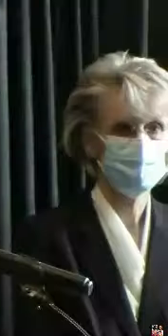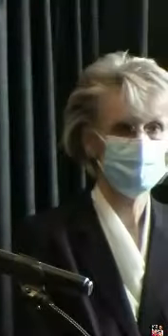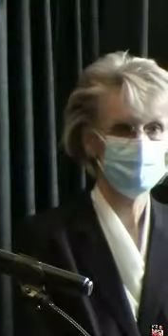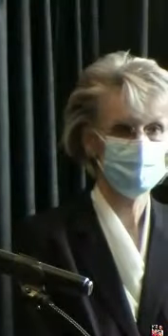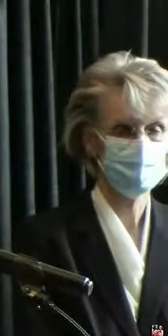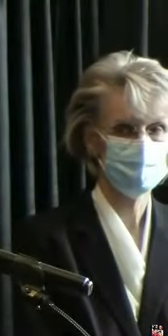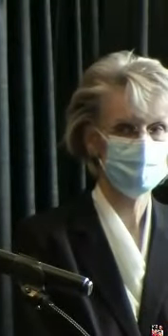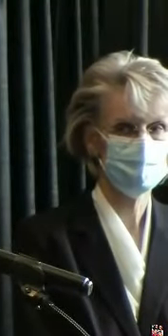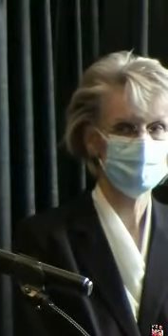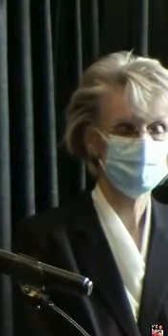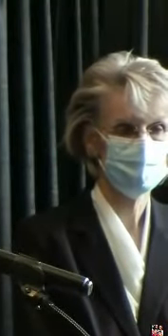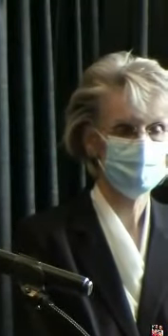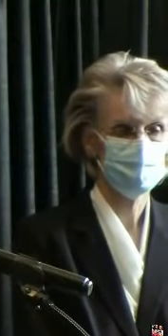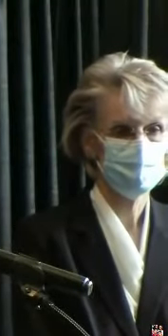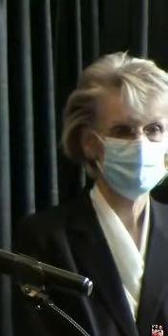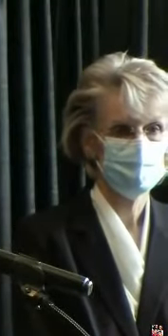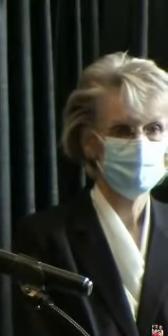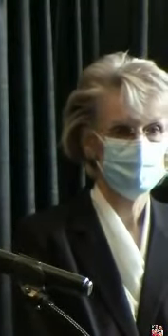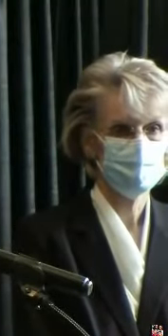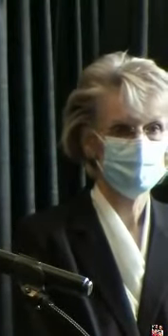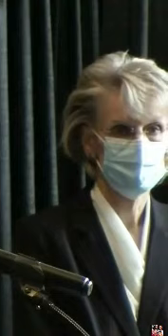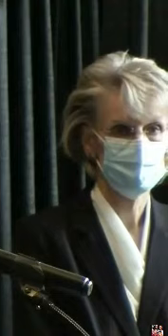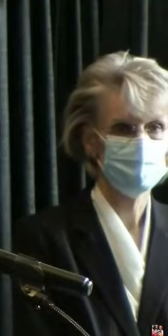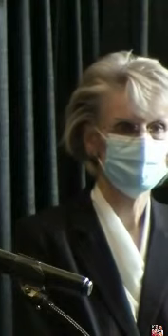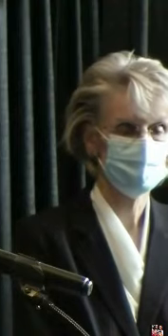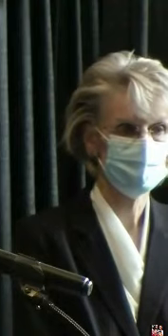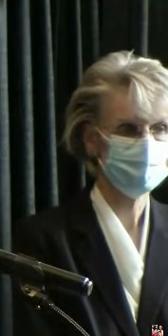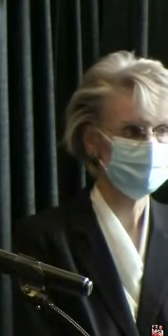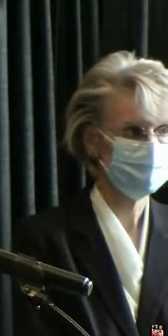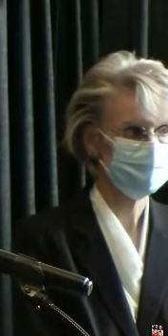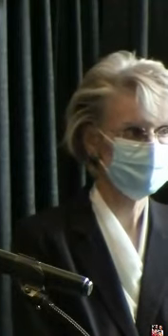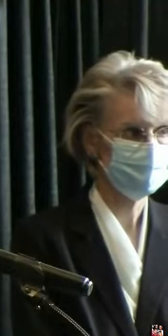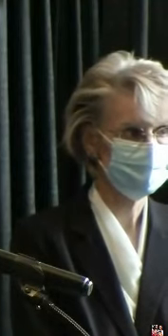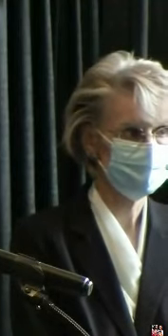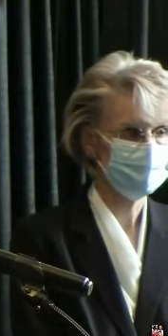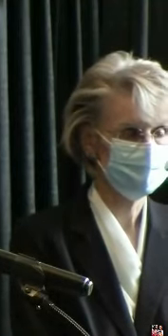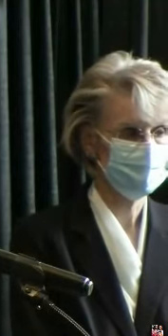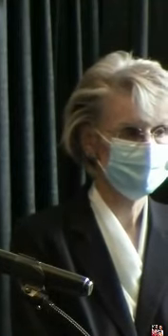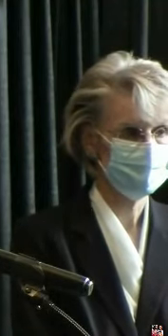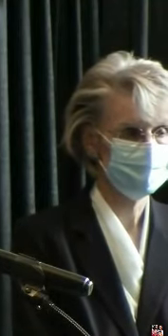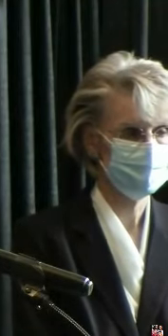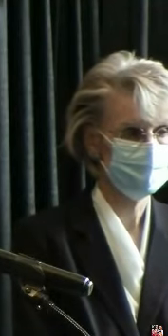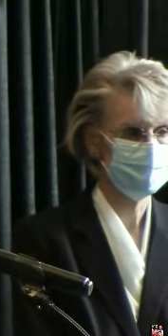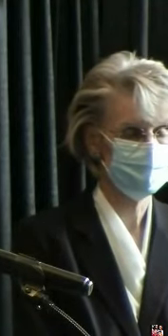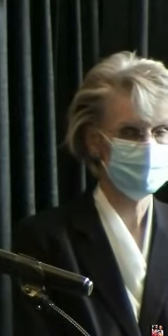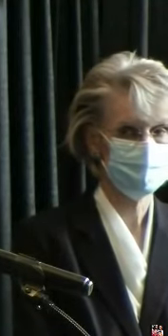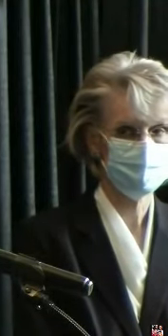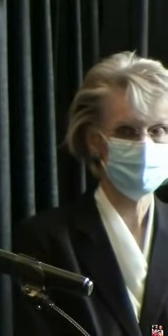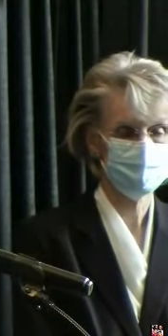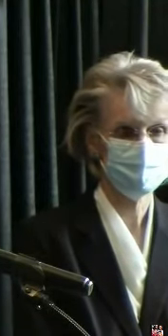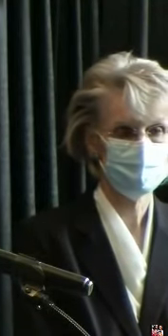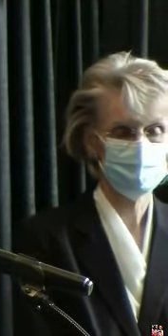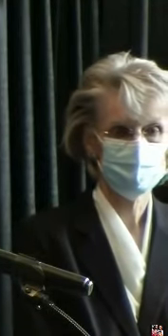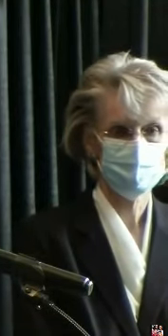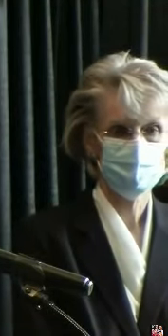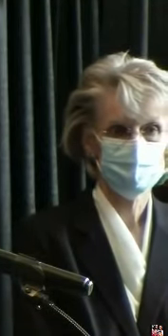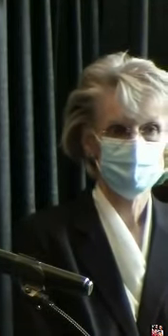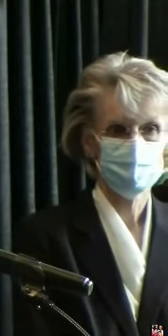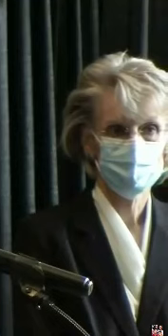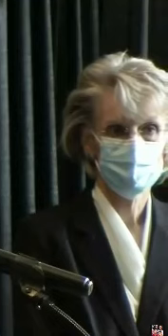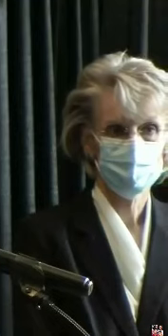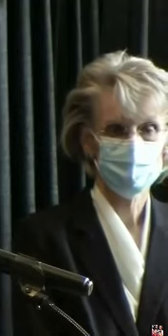My job is to present the facts to the grand jury, and the grand jury then applies those facts to the law.